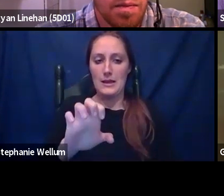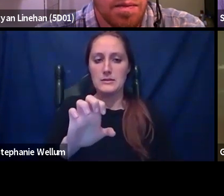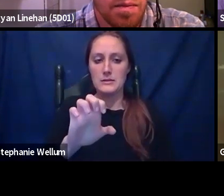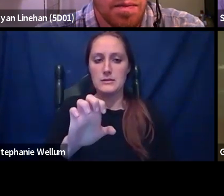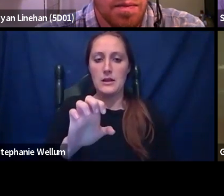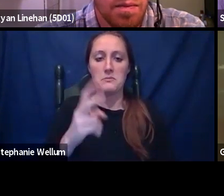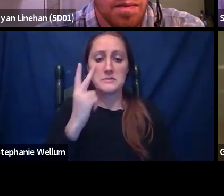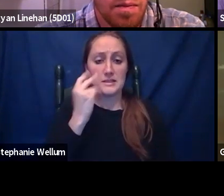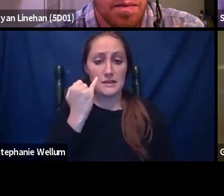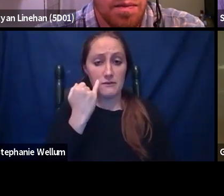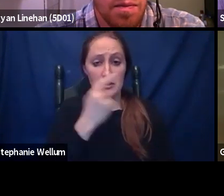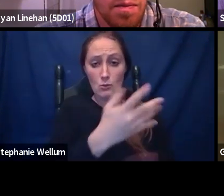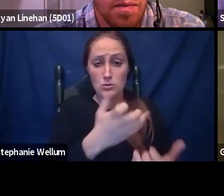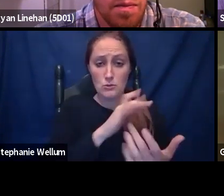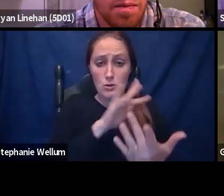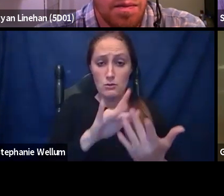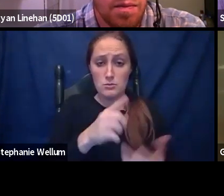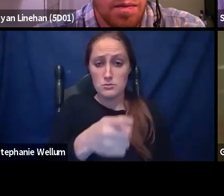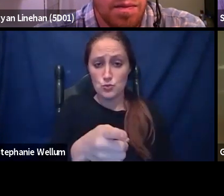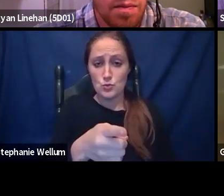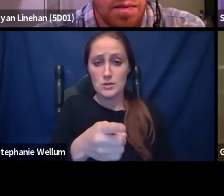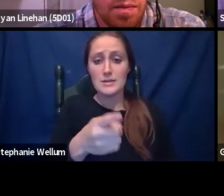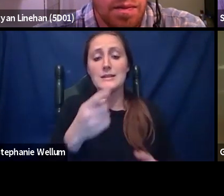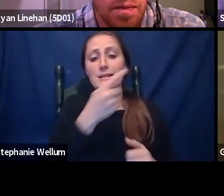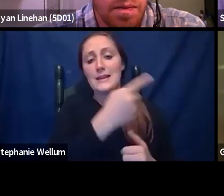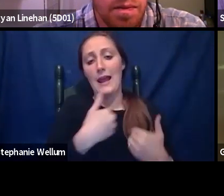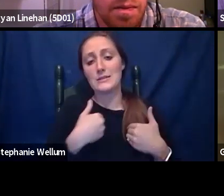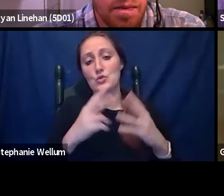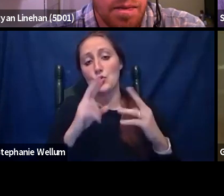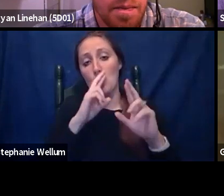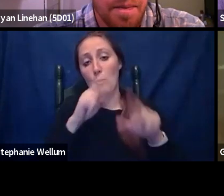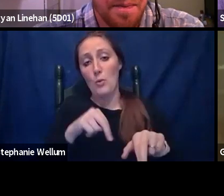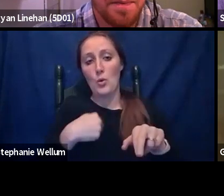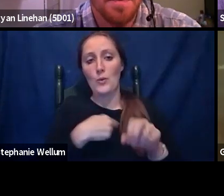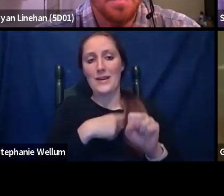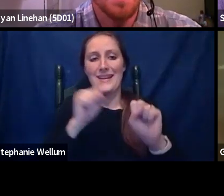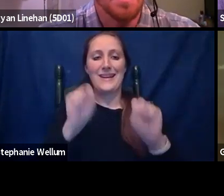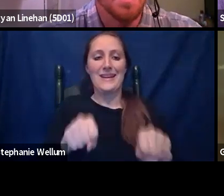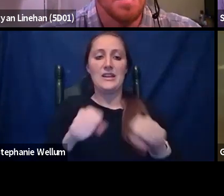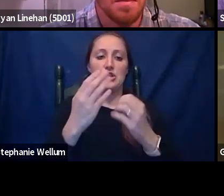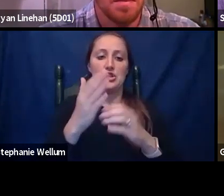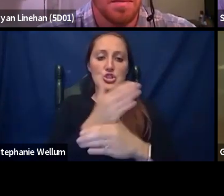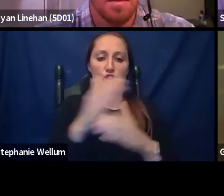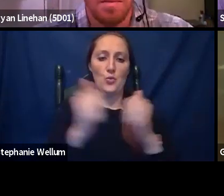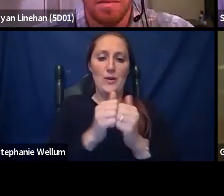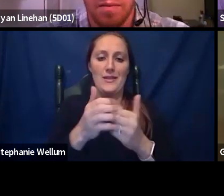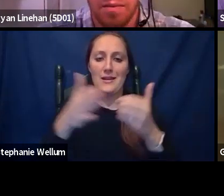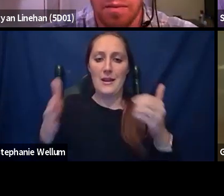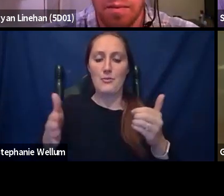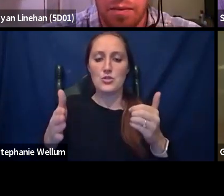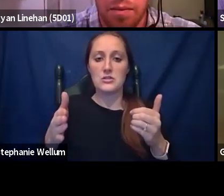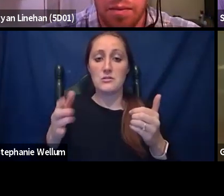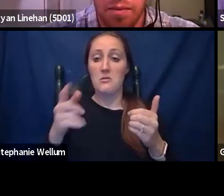wants to contact you, or if he has a report that we'll share with the neighbors and everything. They don't have an ANC commissioner,